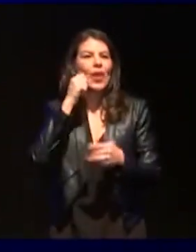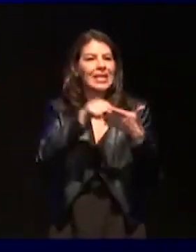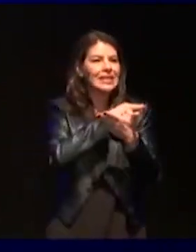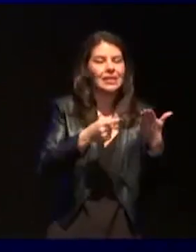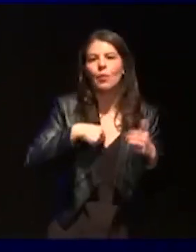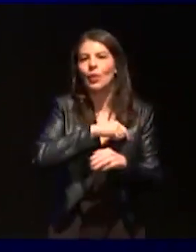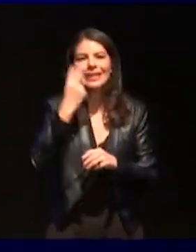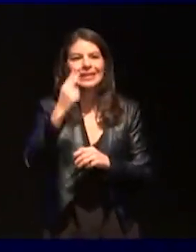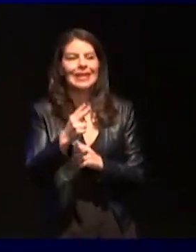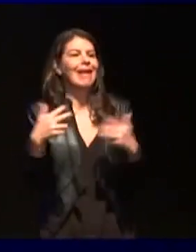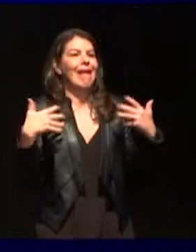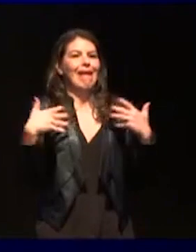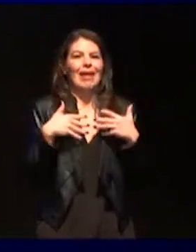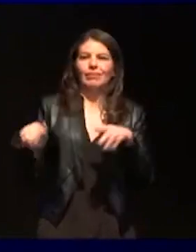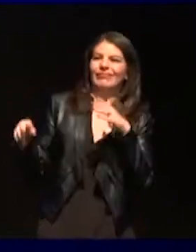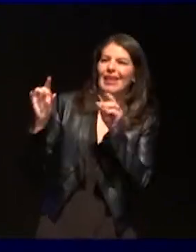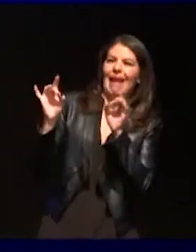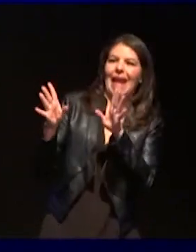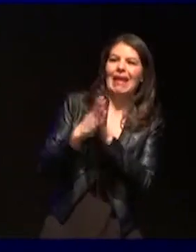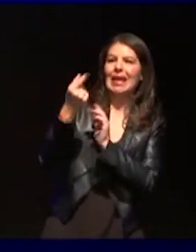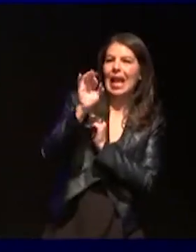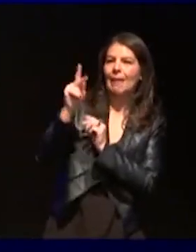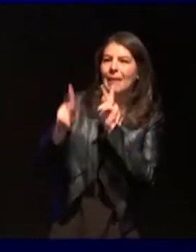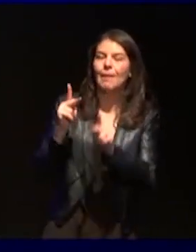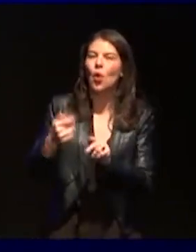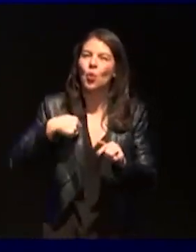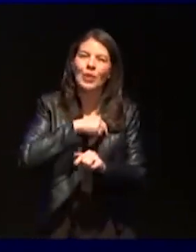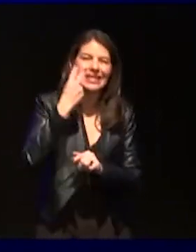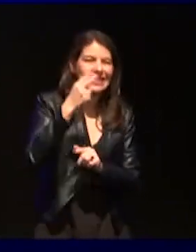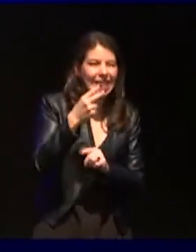see bigotry, we see greed, which is a disease, by the way.